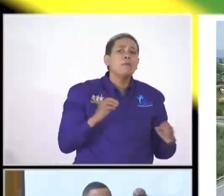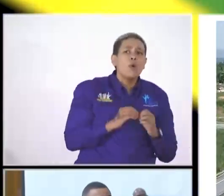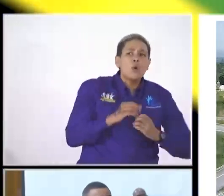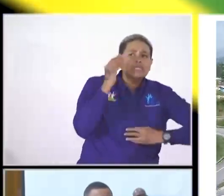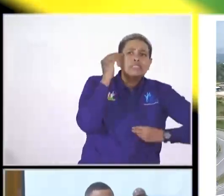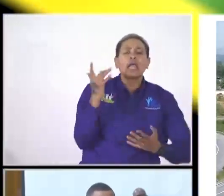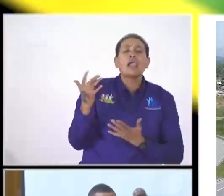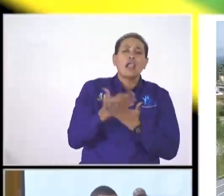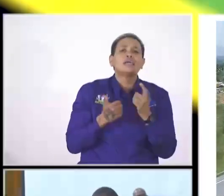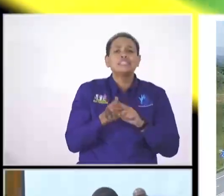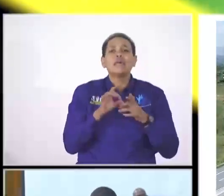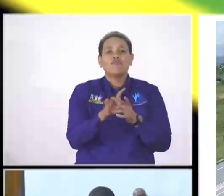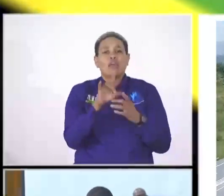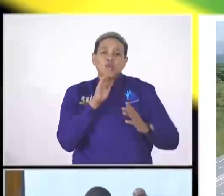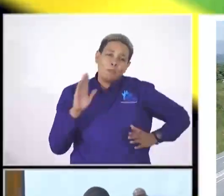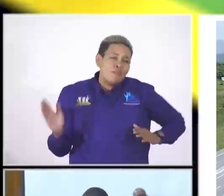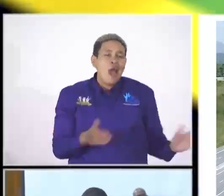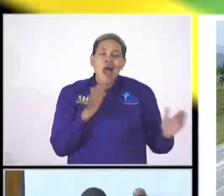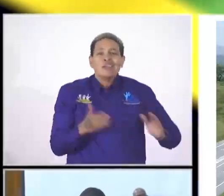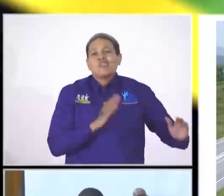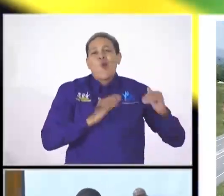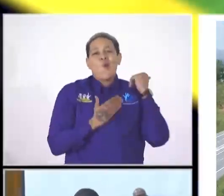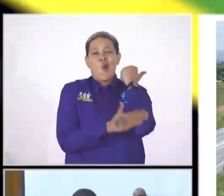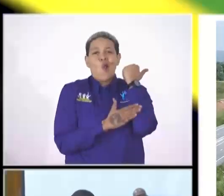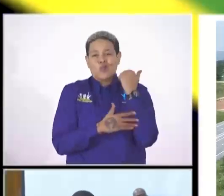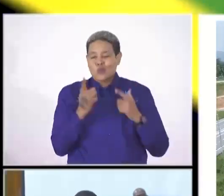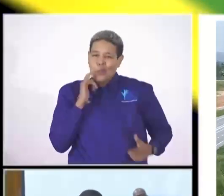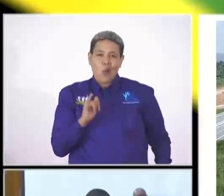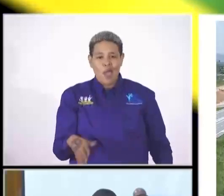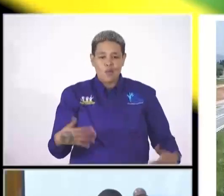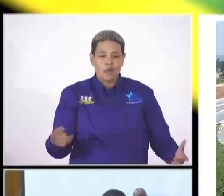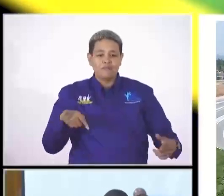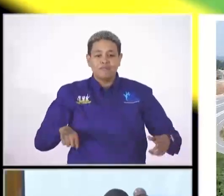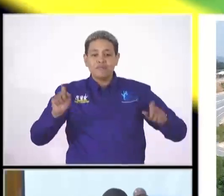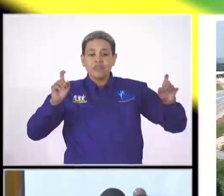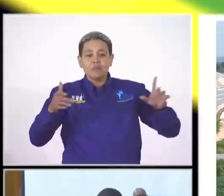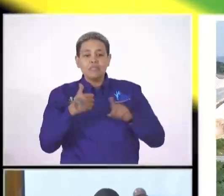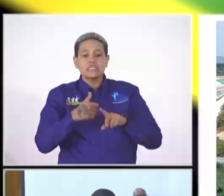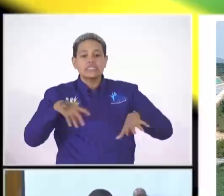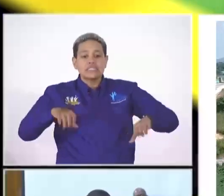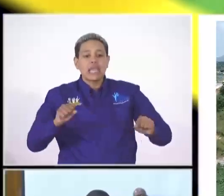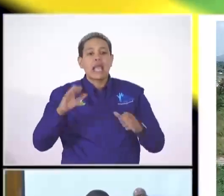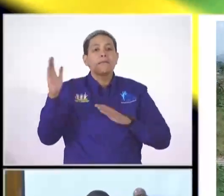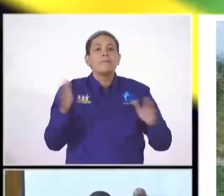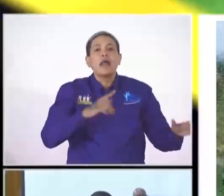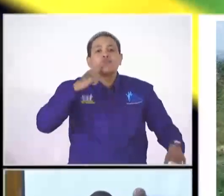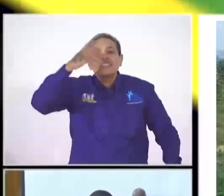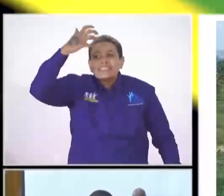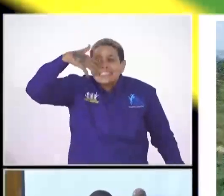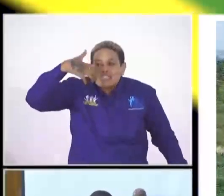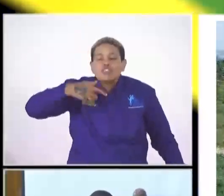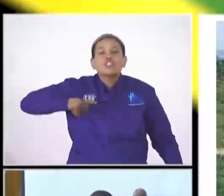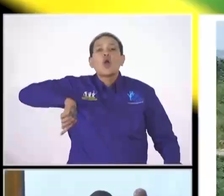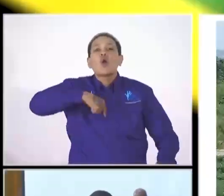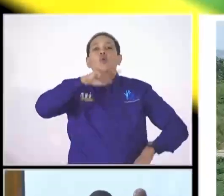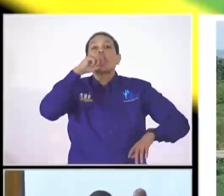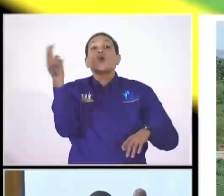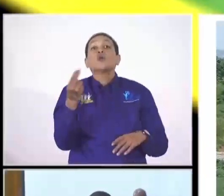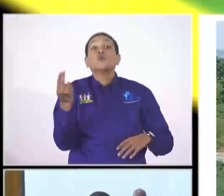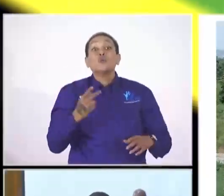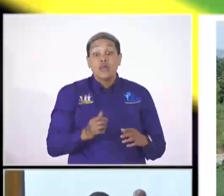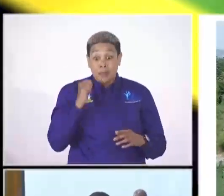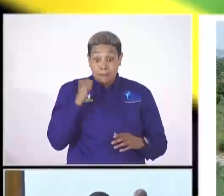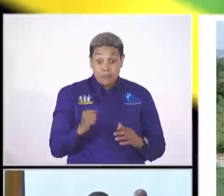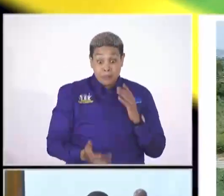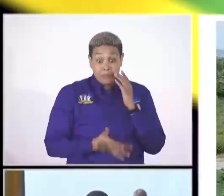in planning our country. So, Madam Speaker, this administration is taking planning seriously, and we are using cutting-edge